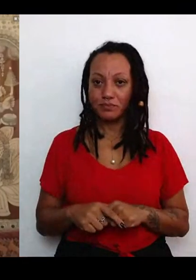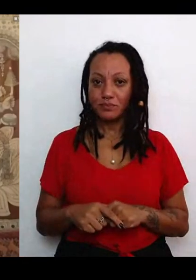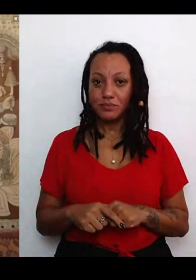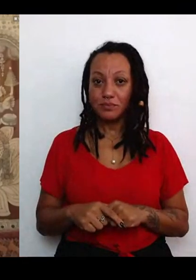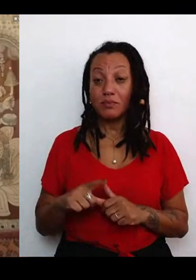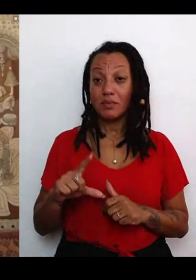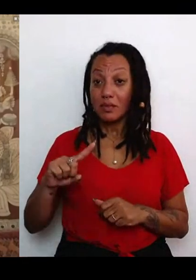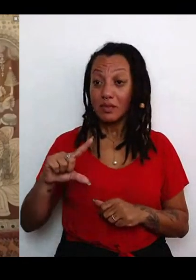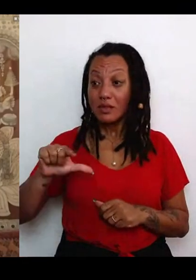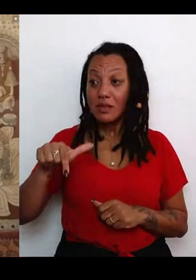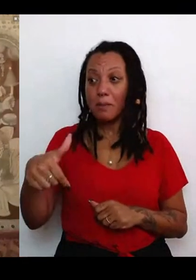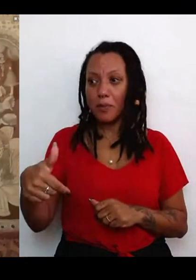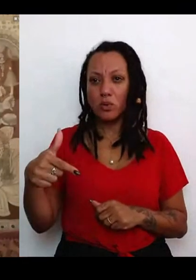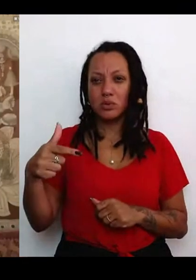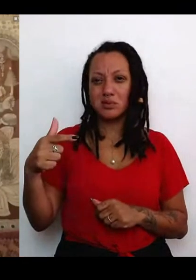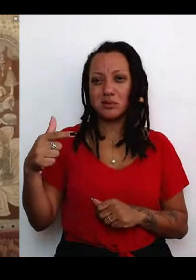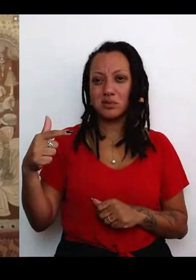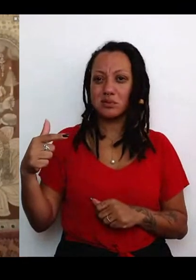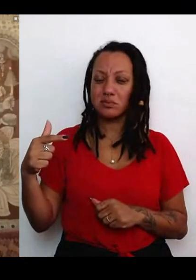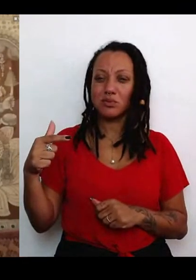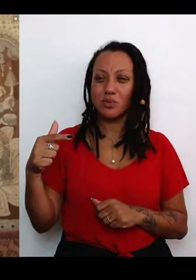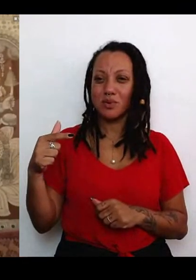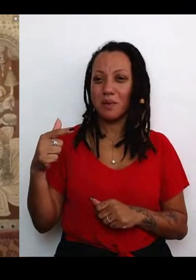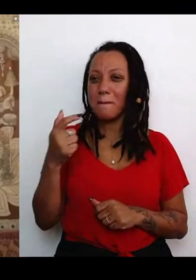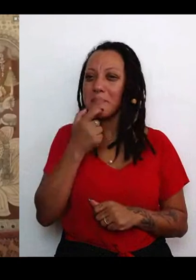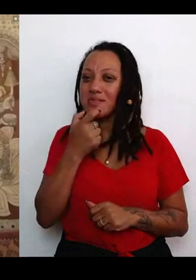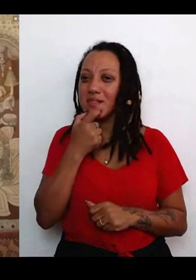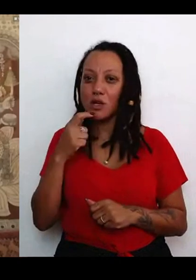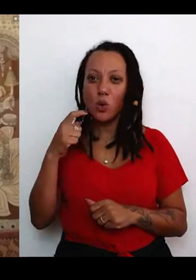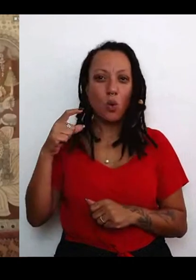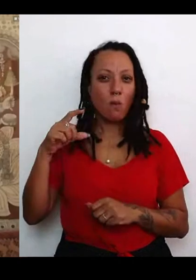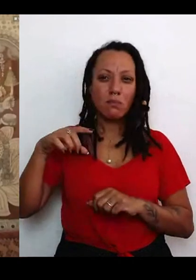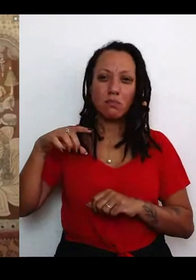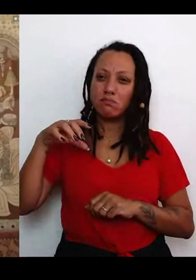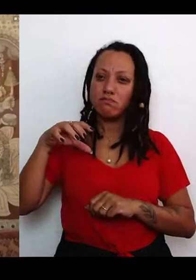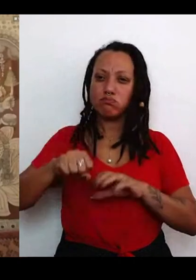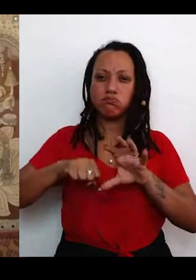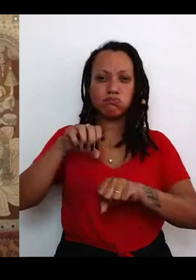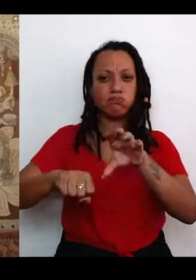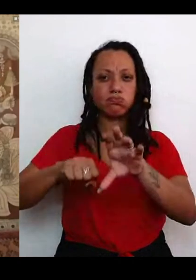wealth and uh left Fama